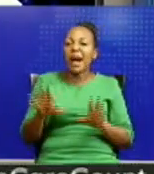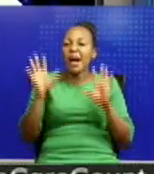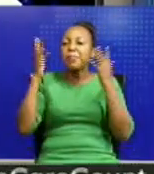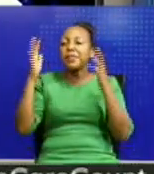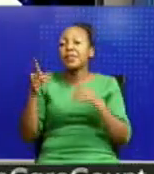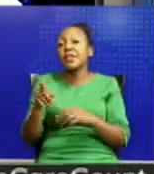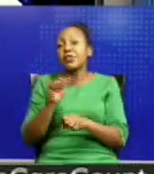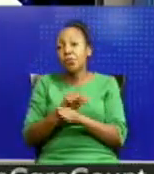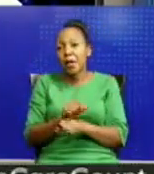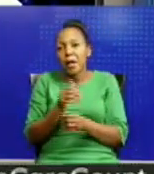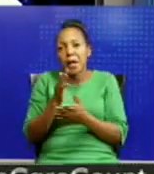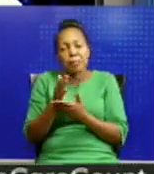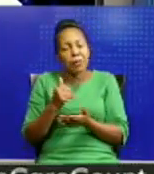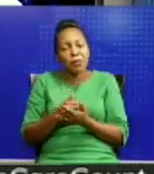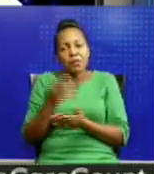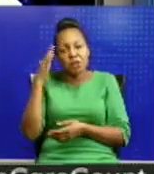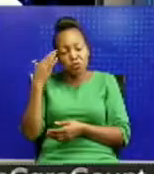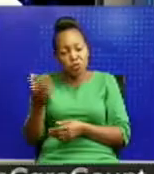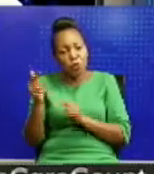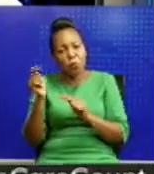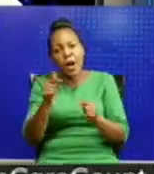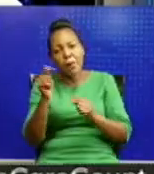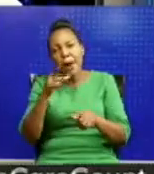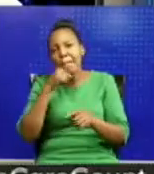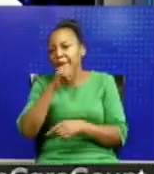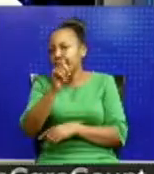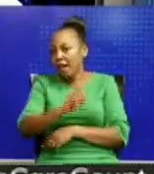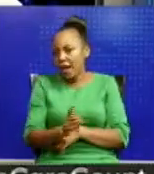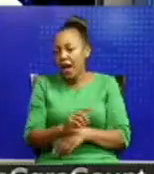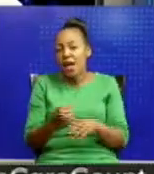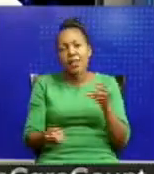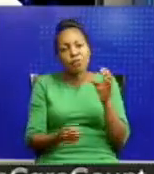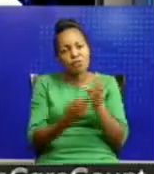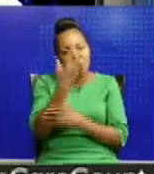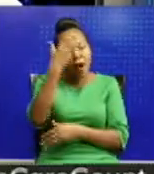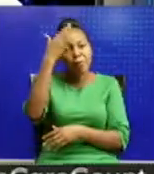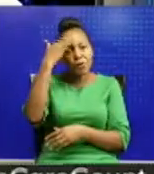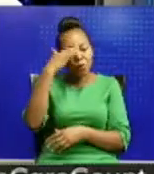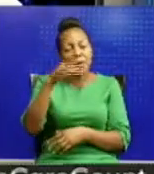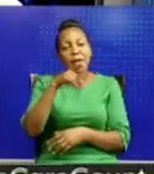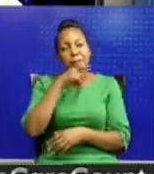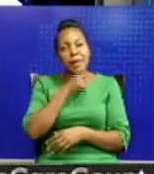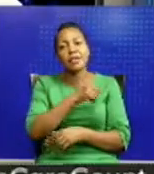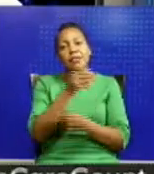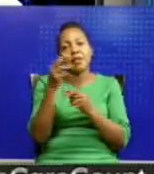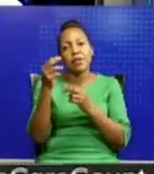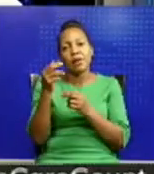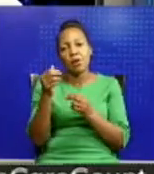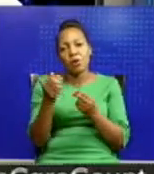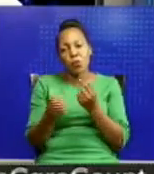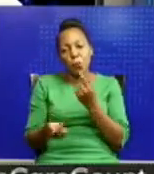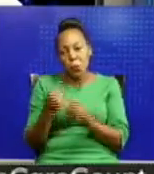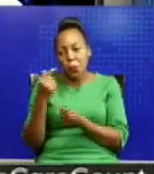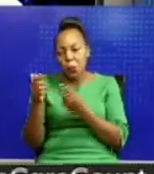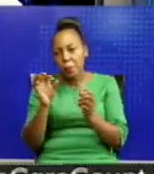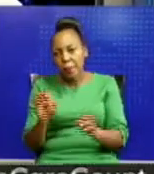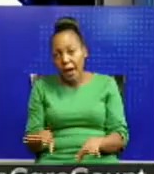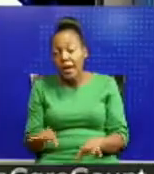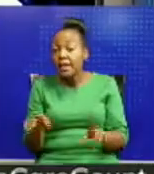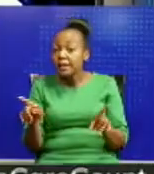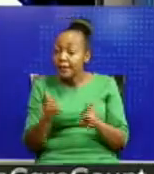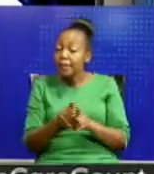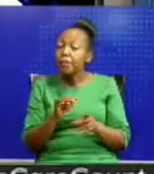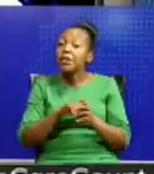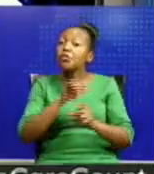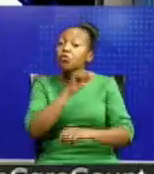it because they were not socialized. We are not blaming them. We are blaming where we are coming from. As I told you, in the schools, they still teach